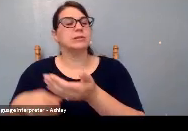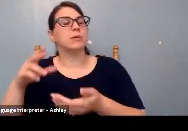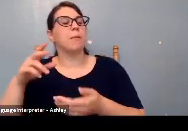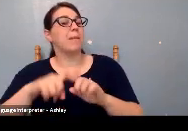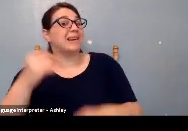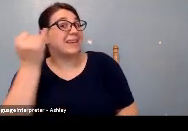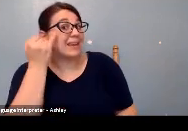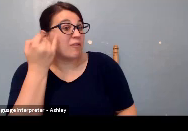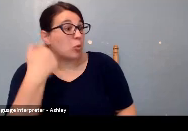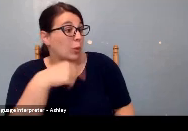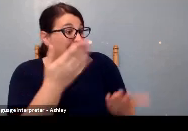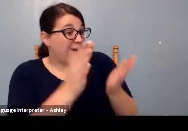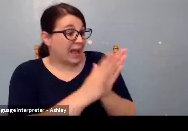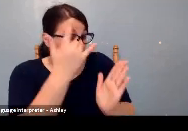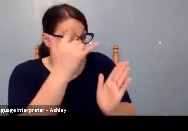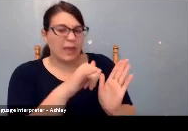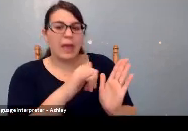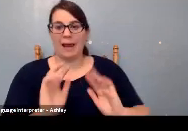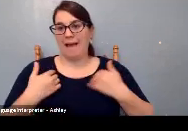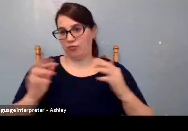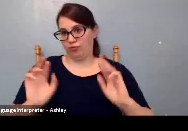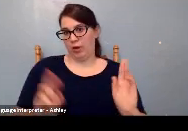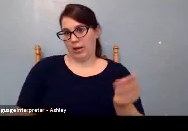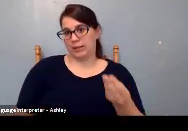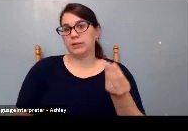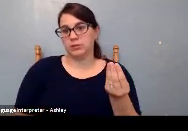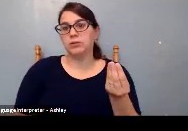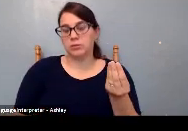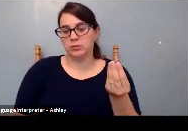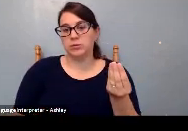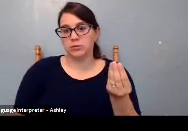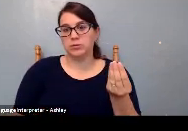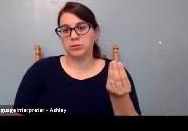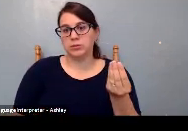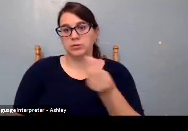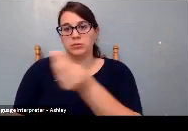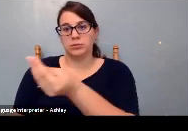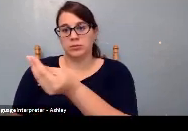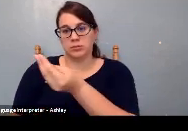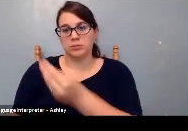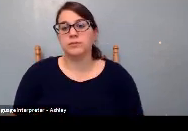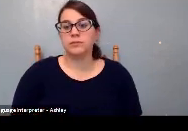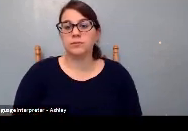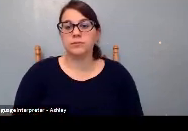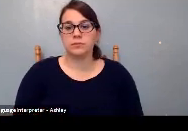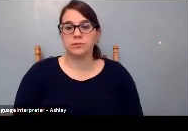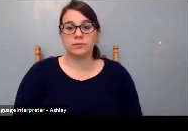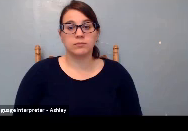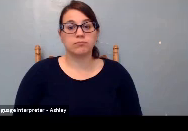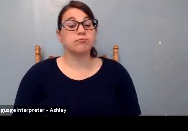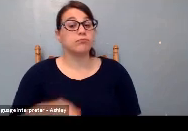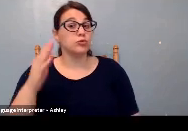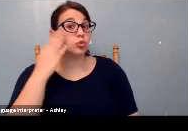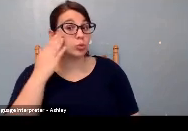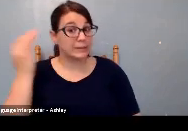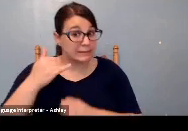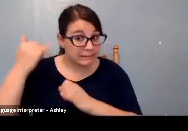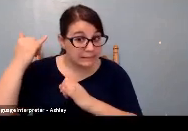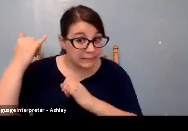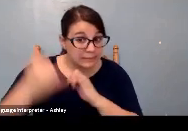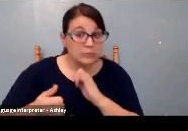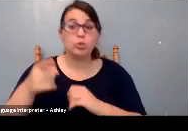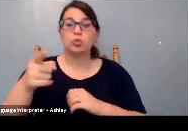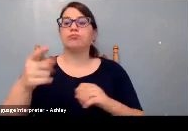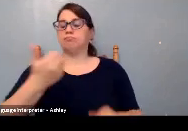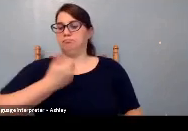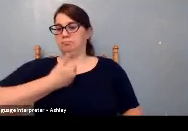requested. So know that one of the final steps that you're going to take at the end of the enrollment is you will